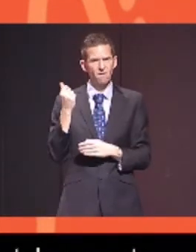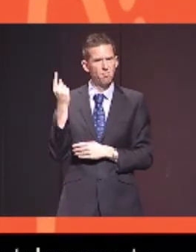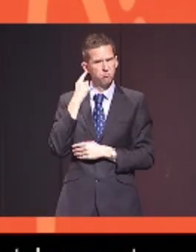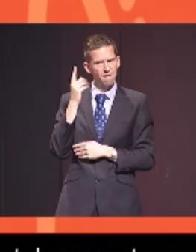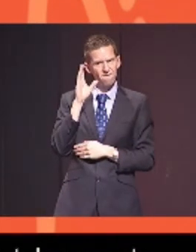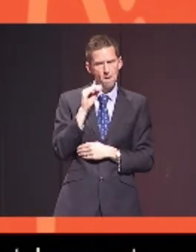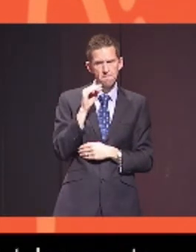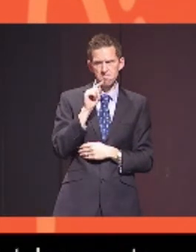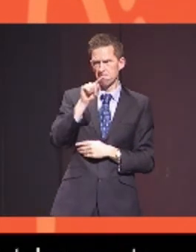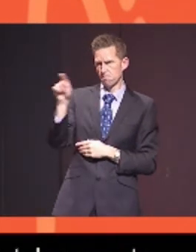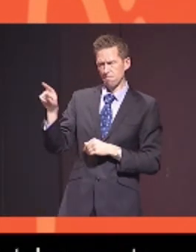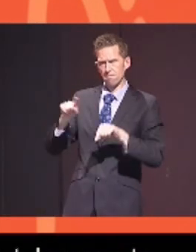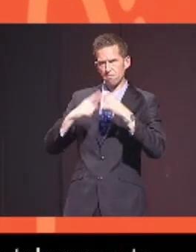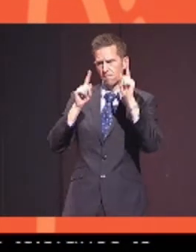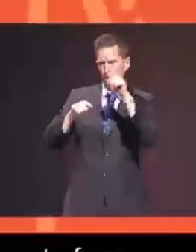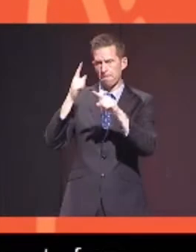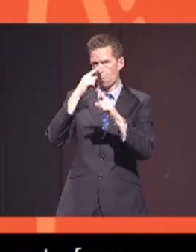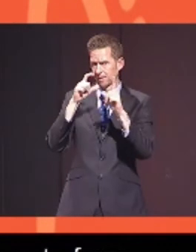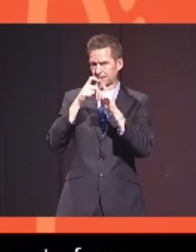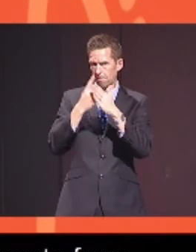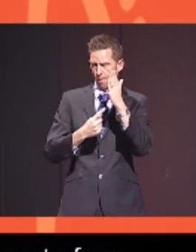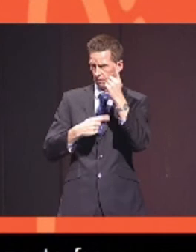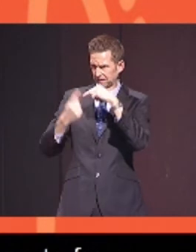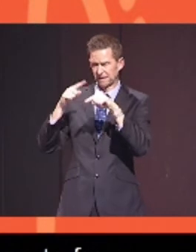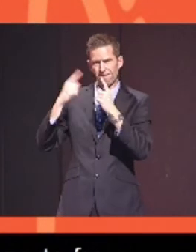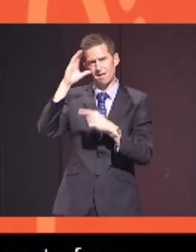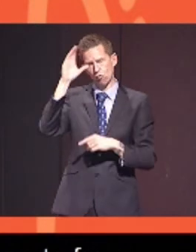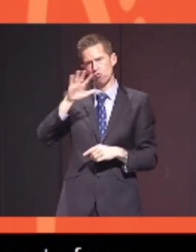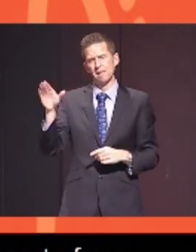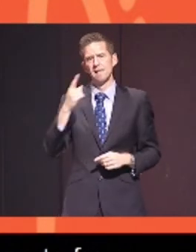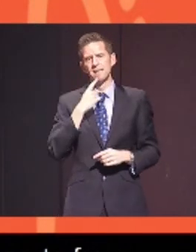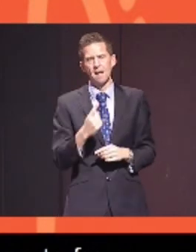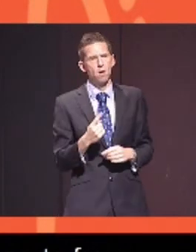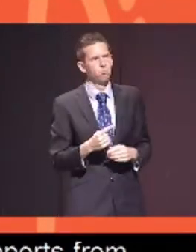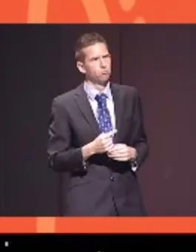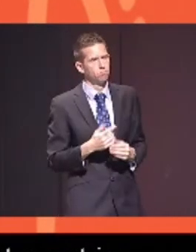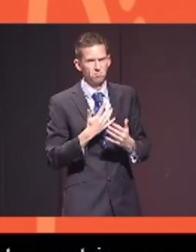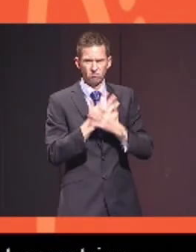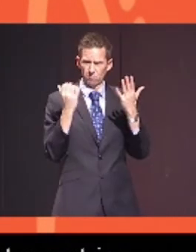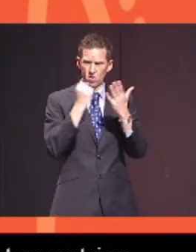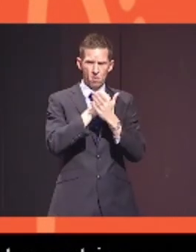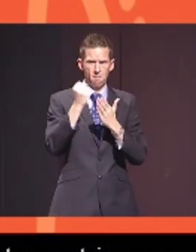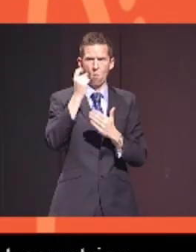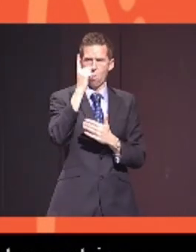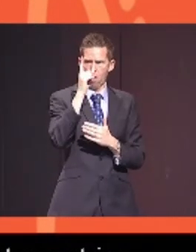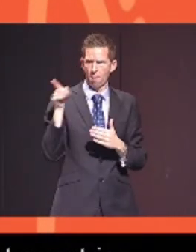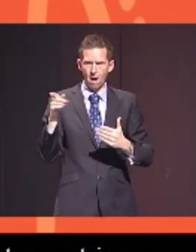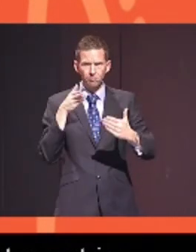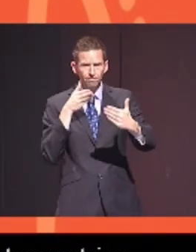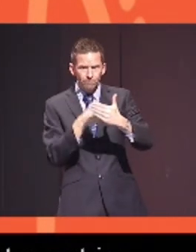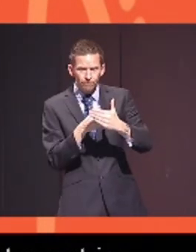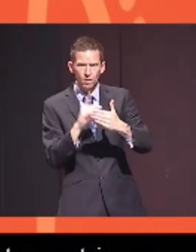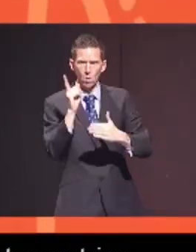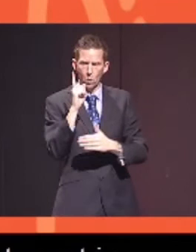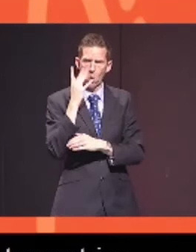from populations of people with disabilities in different countries saying that the biggest barrier they